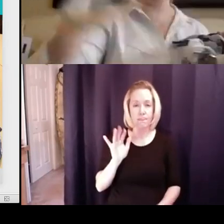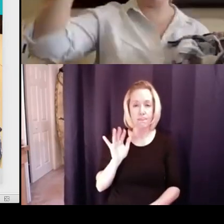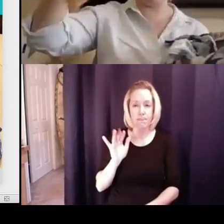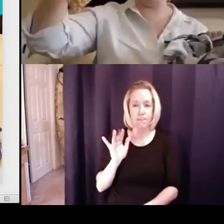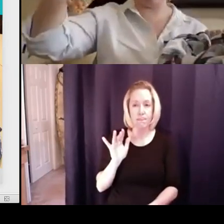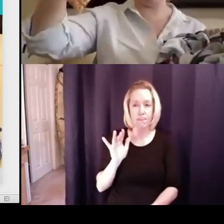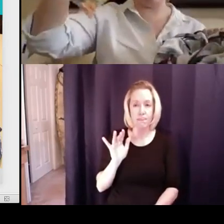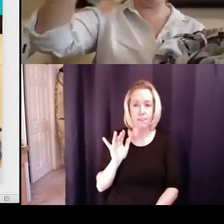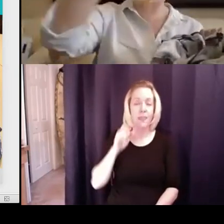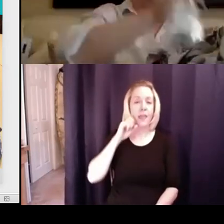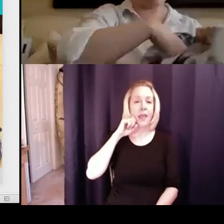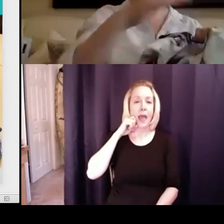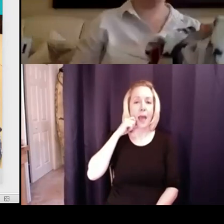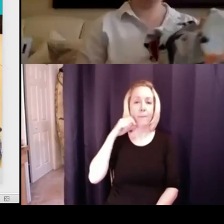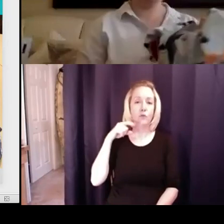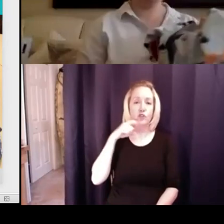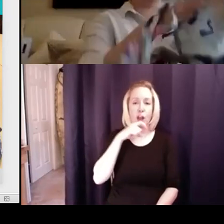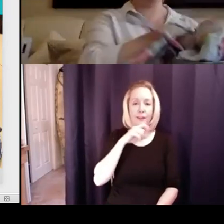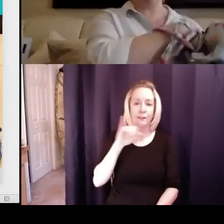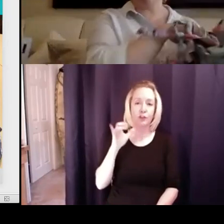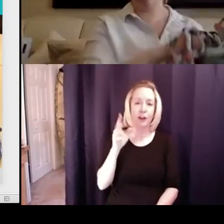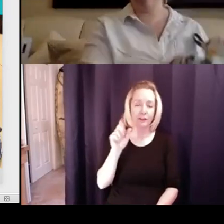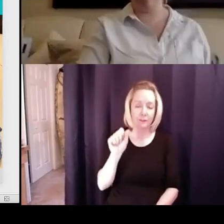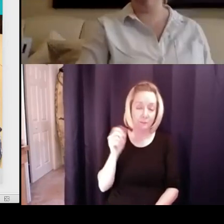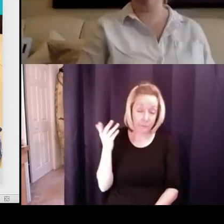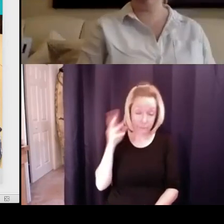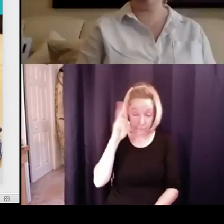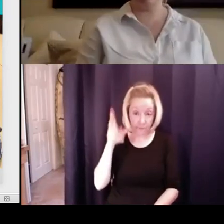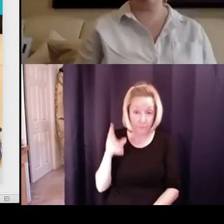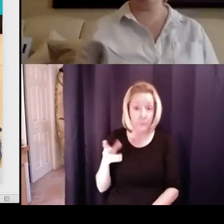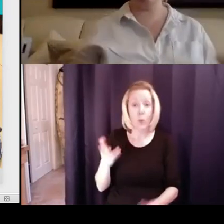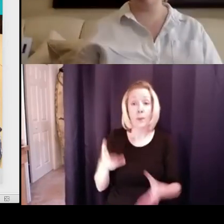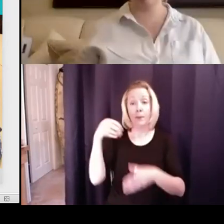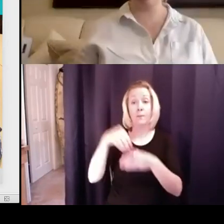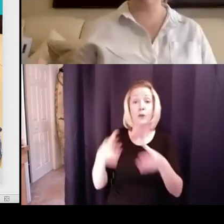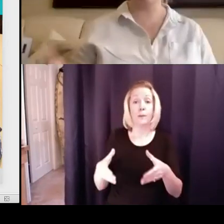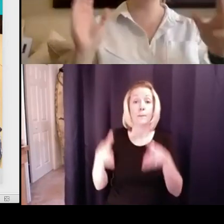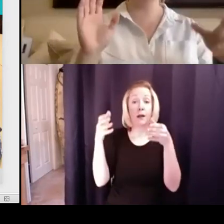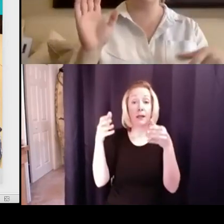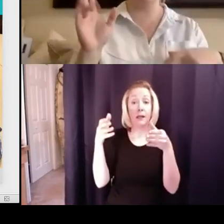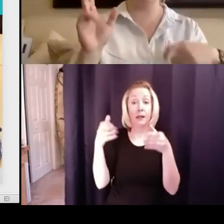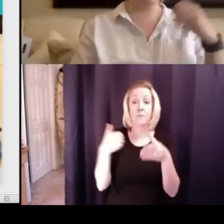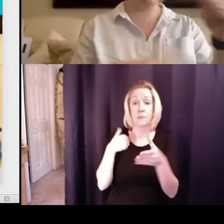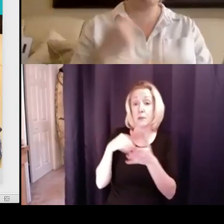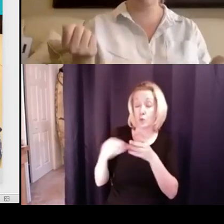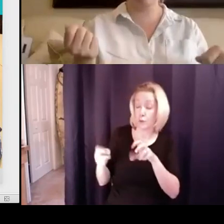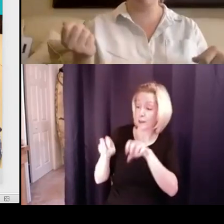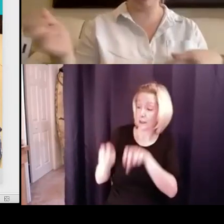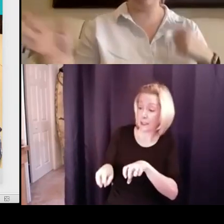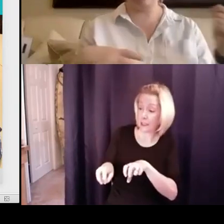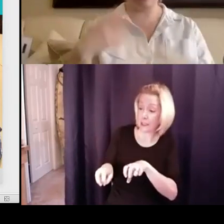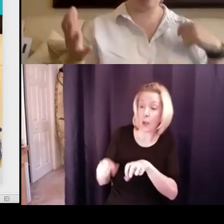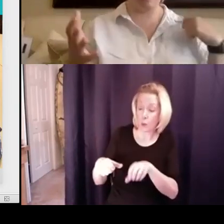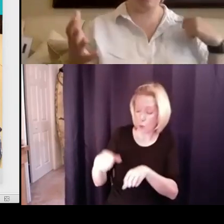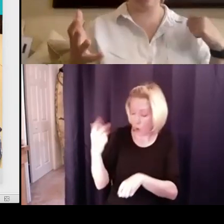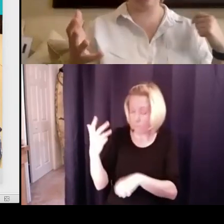I have my Apple Jacks that start with A. So maybe we have them in a bucket and I'm sitting with my child and we're gonna go through the bucket